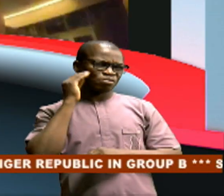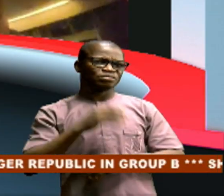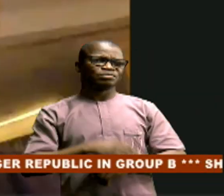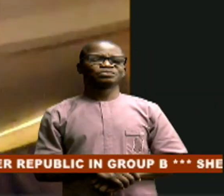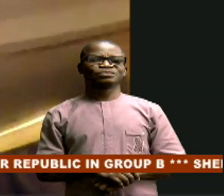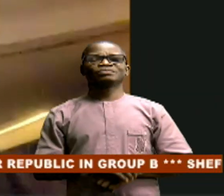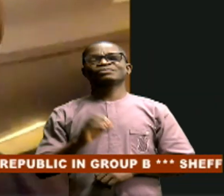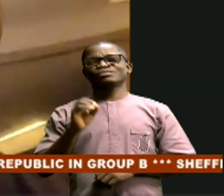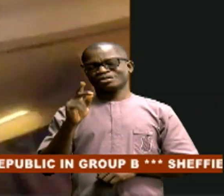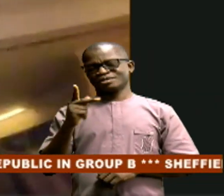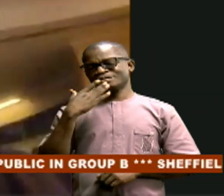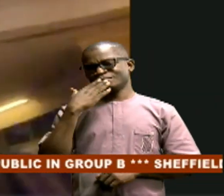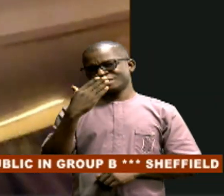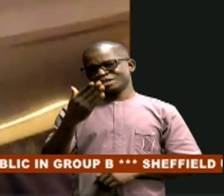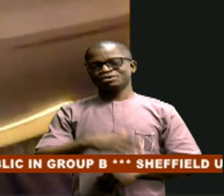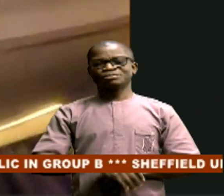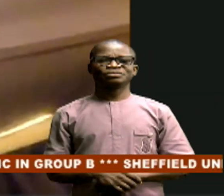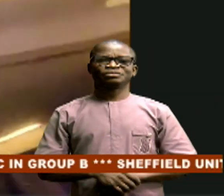Okay, thank you.